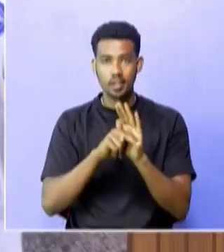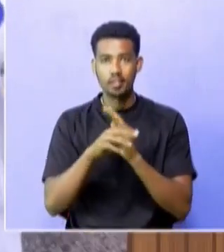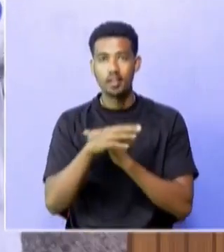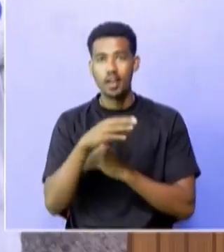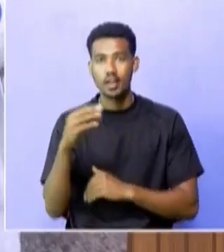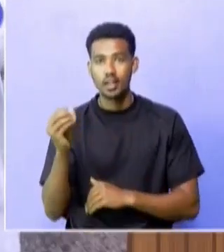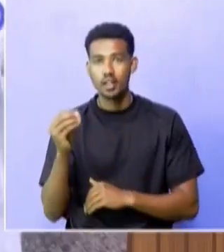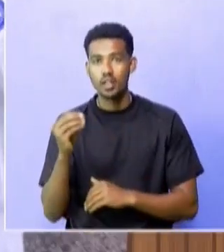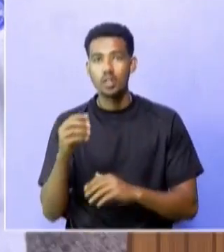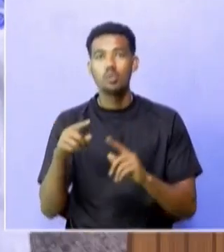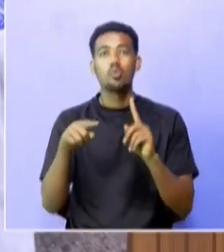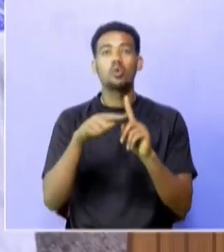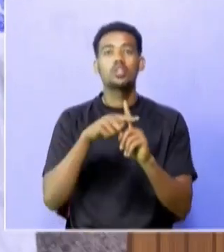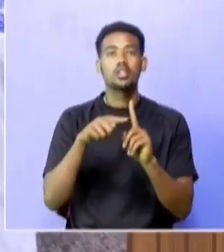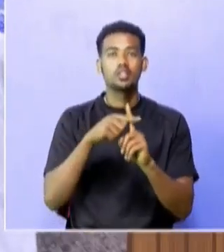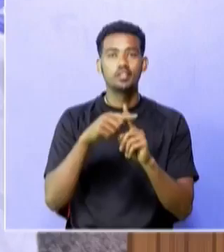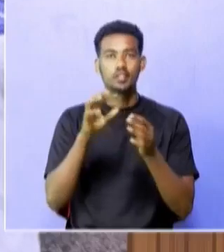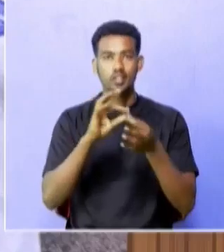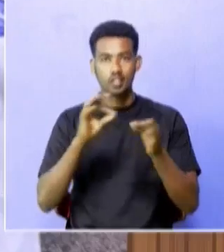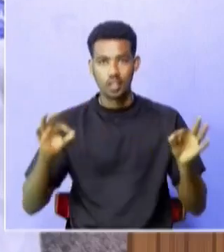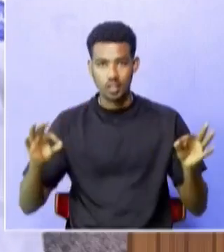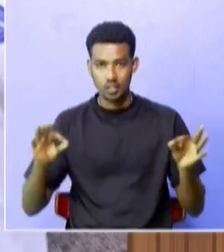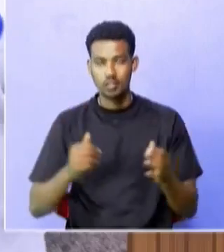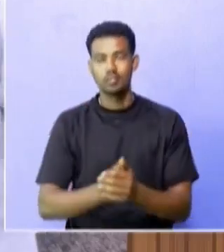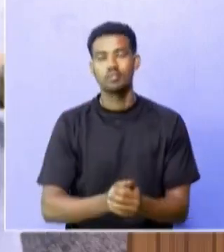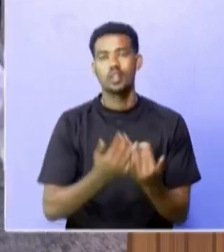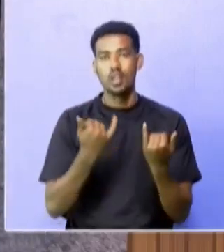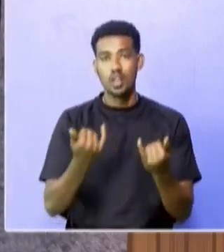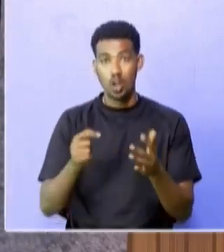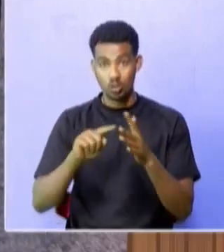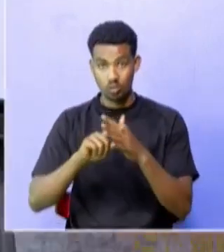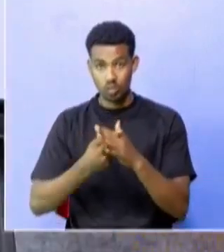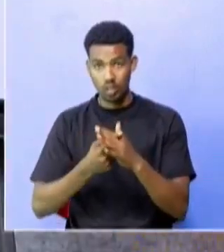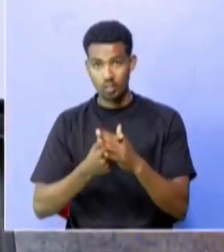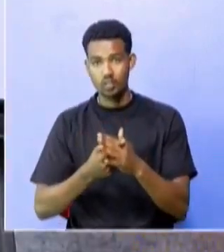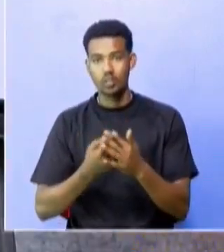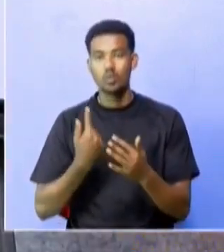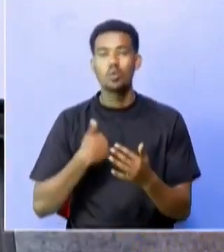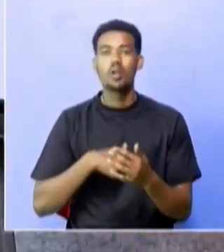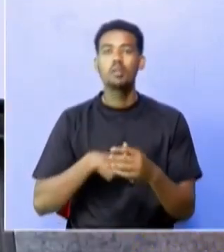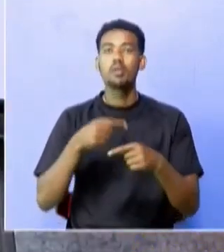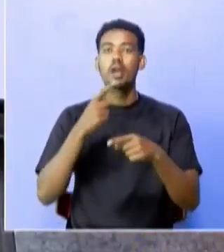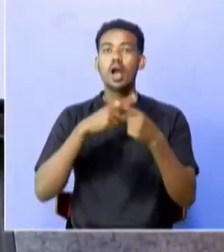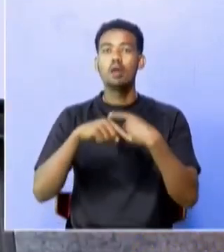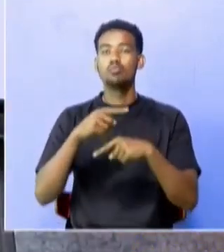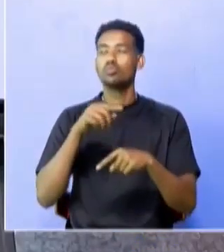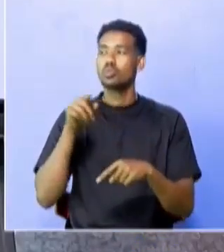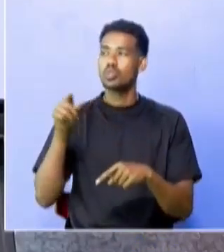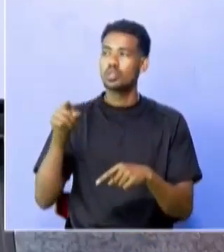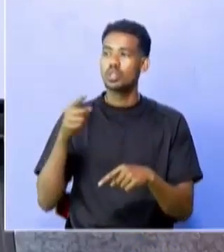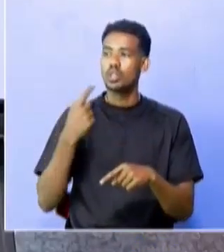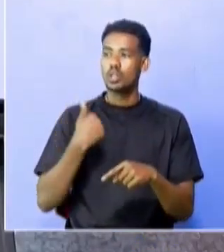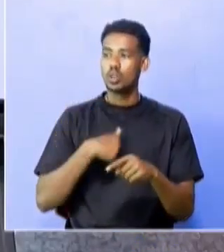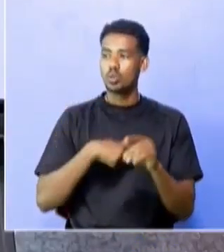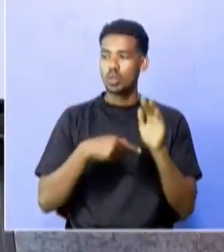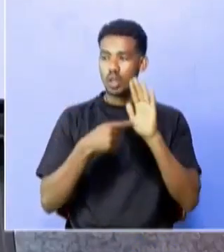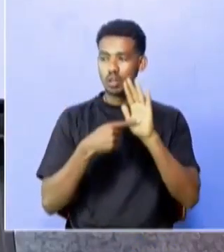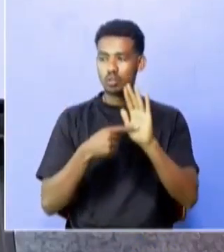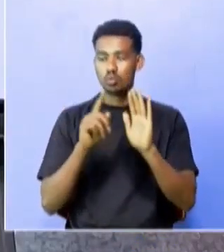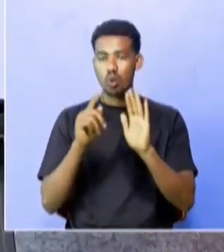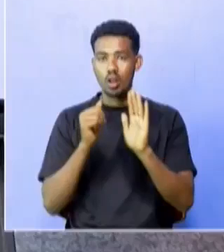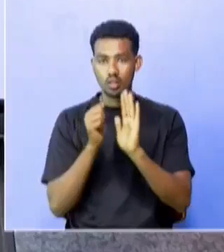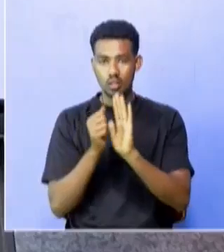also positive sentence. Let us start now. For example, when we come to here, let us mention one